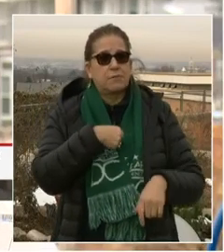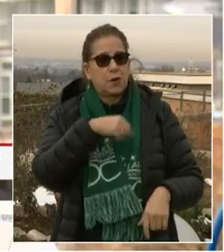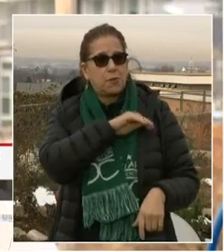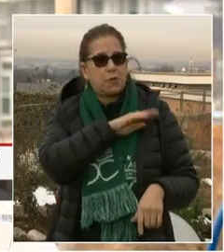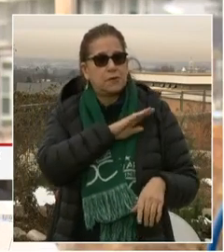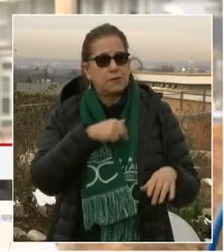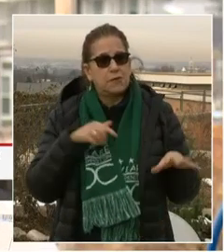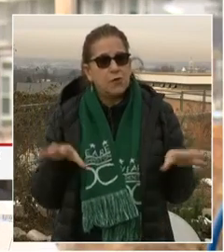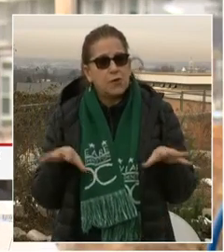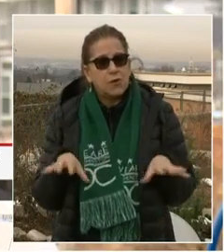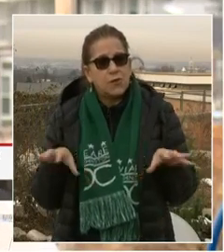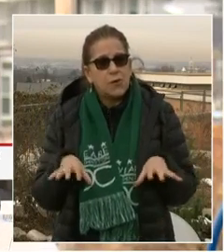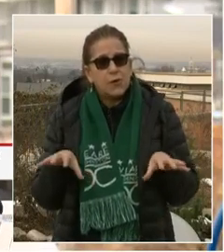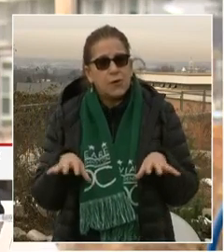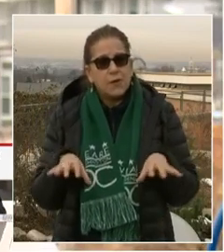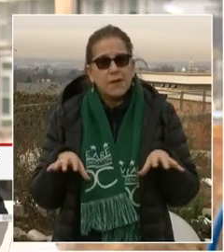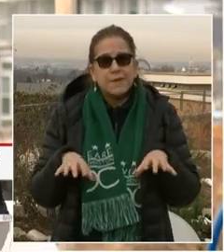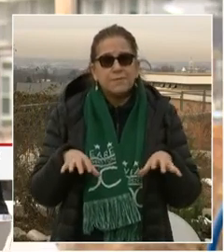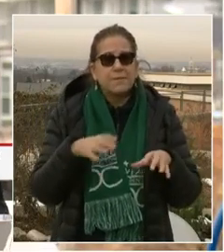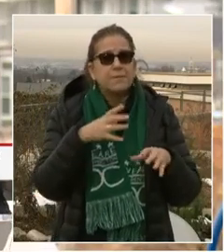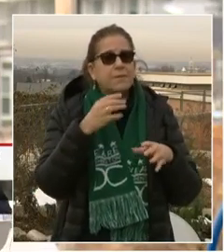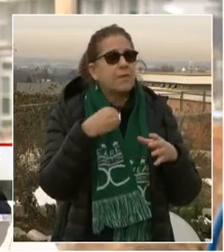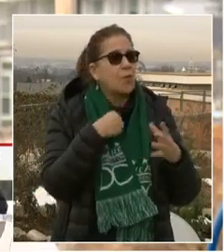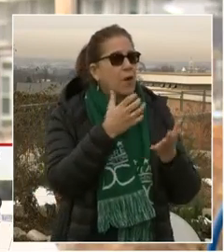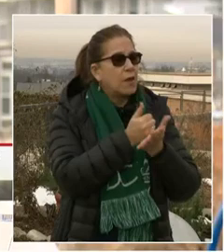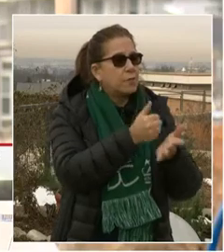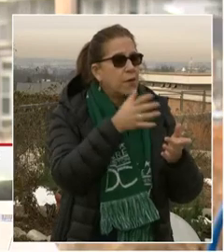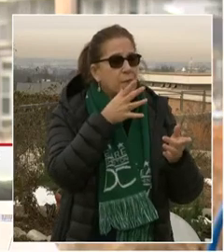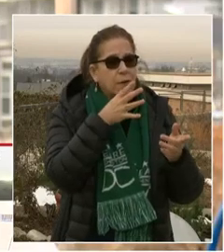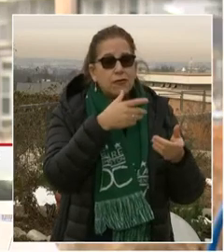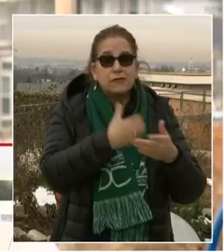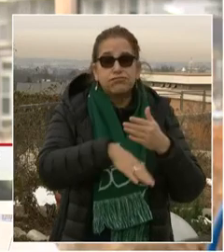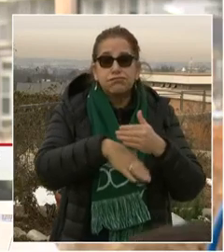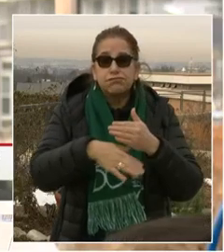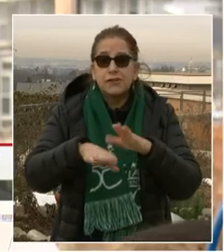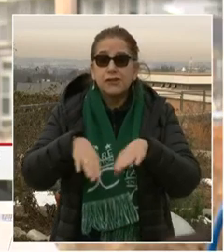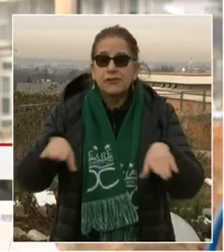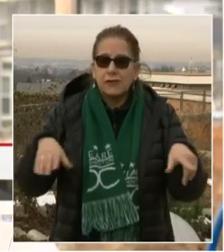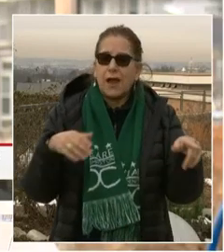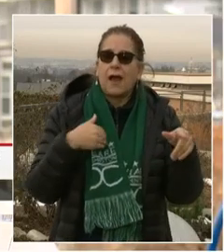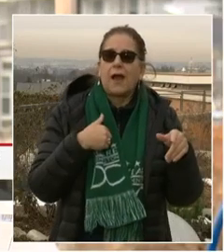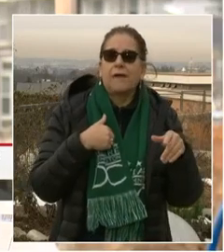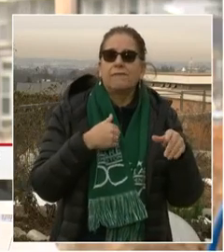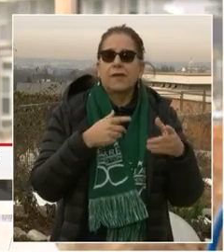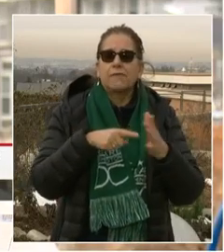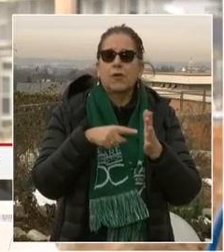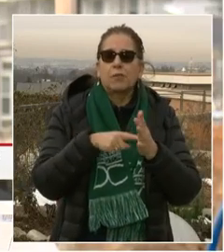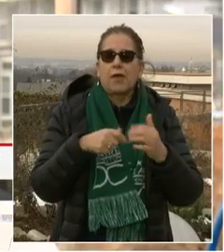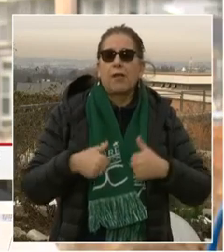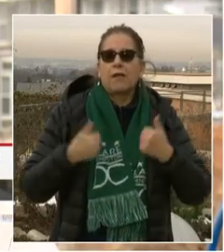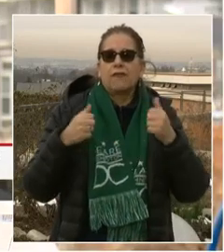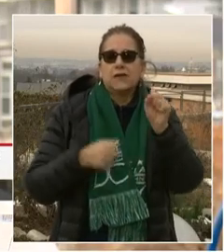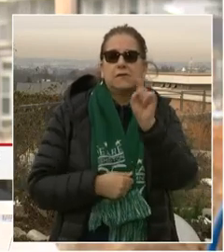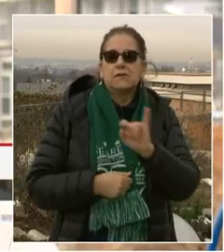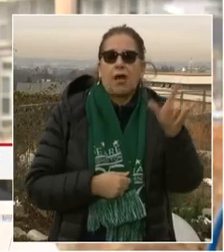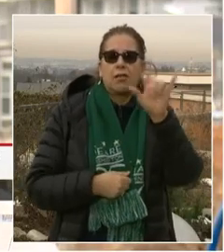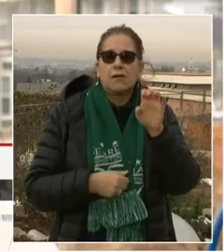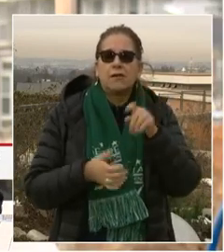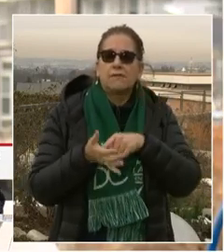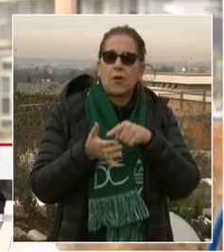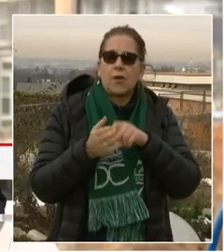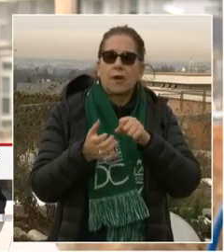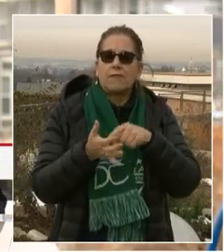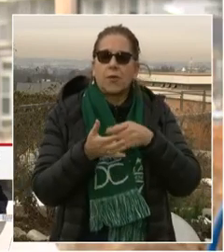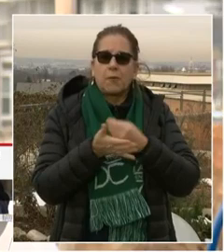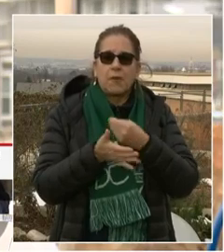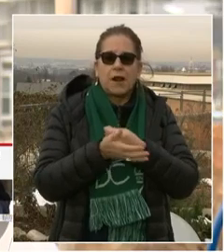affordable. We, of course, have been focused on child care. We set a goal to add new seats in more places